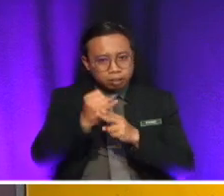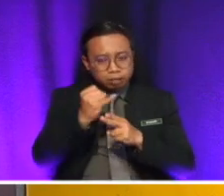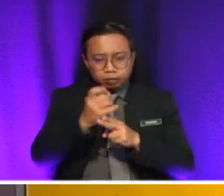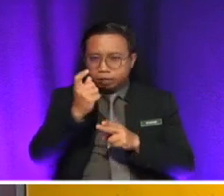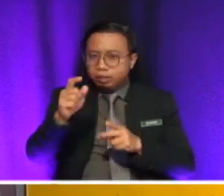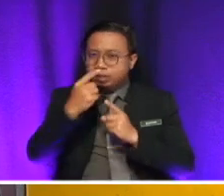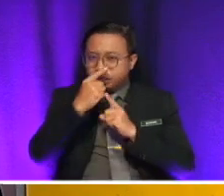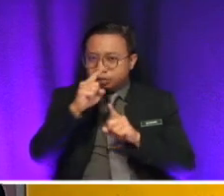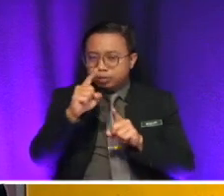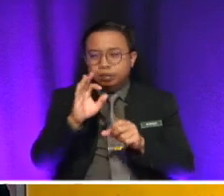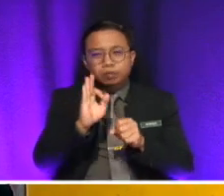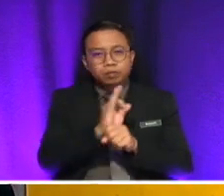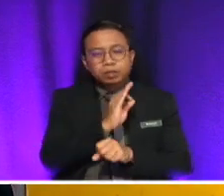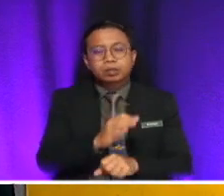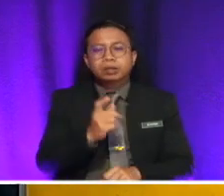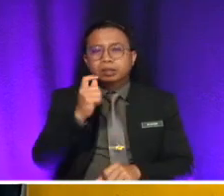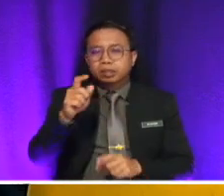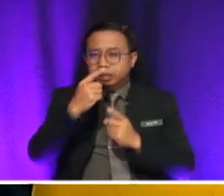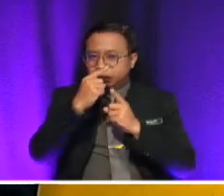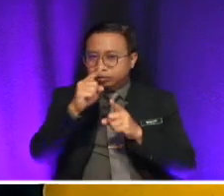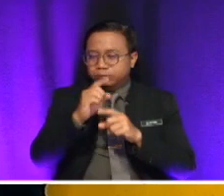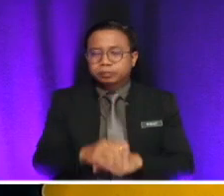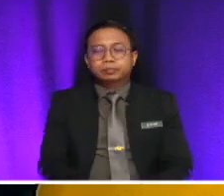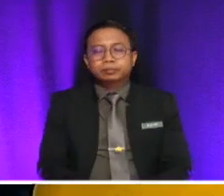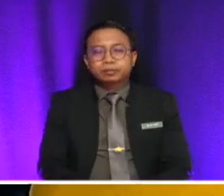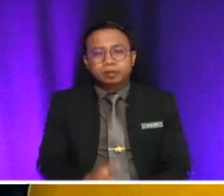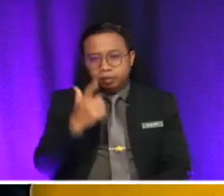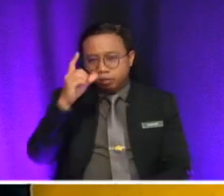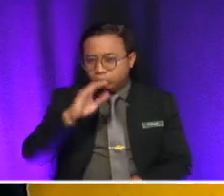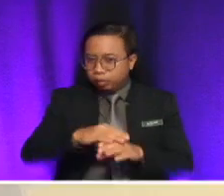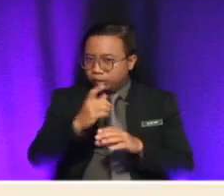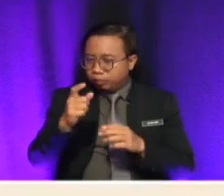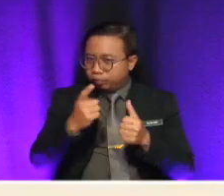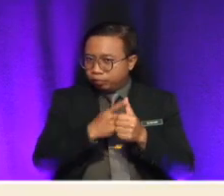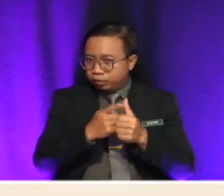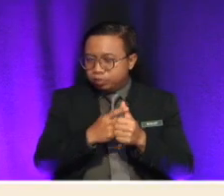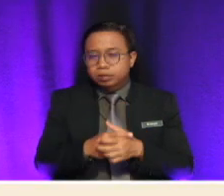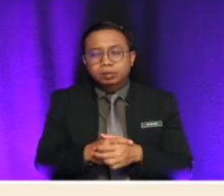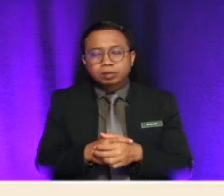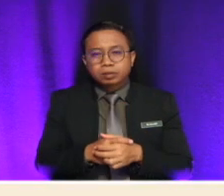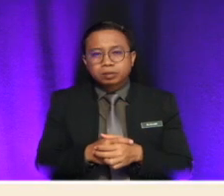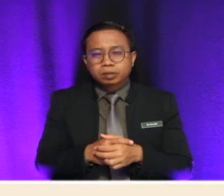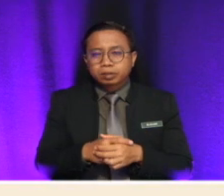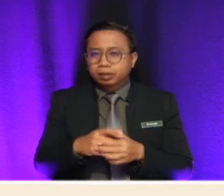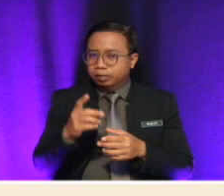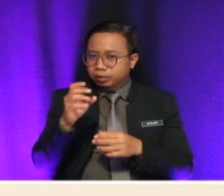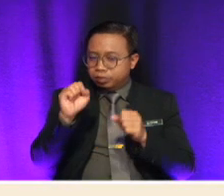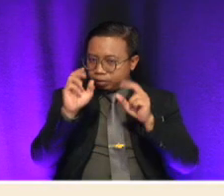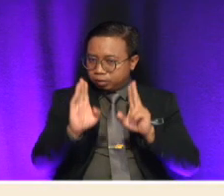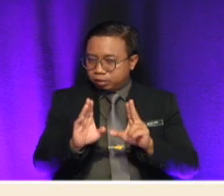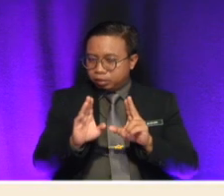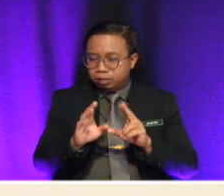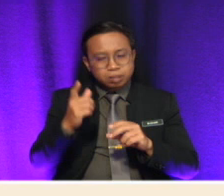answers and fill in the answers. For example, look at the first paragraph. It's a typical Saturday afternoon. You are listening